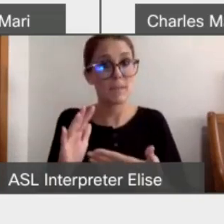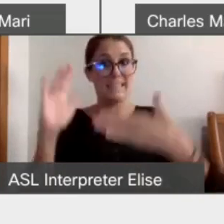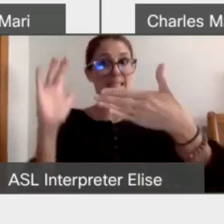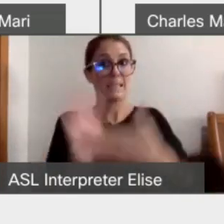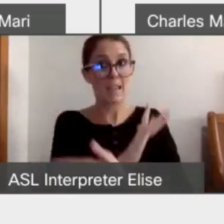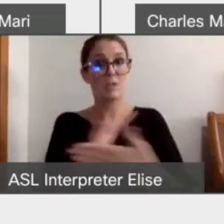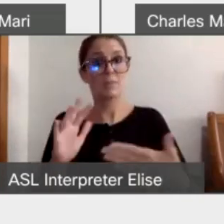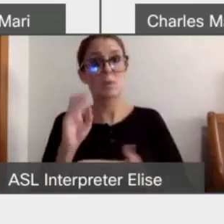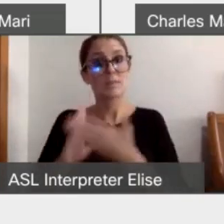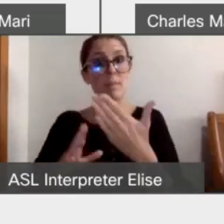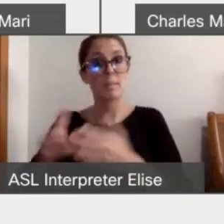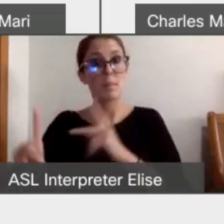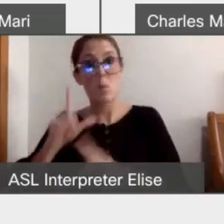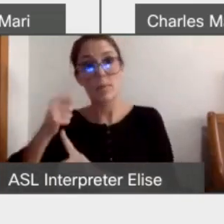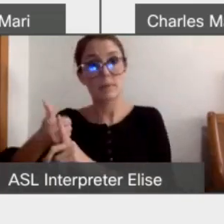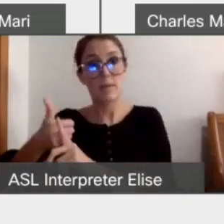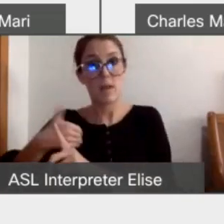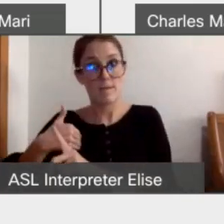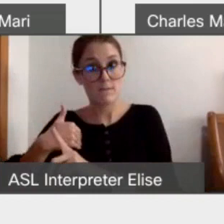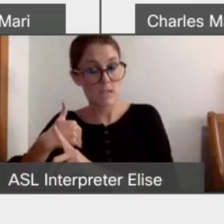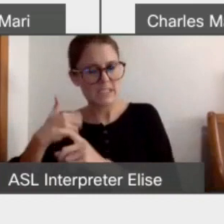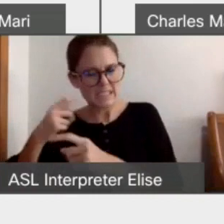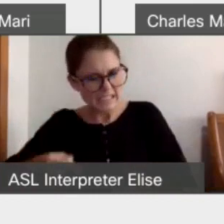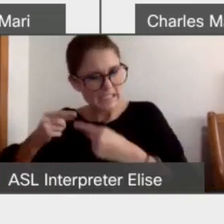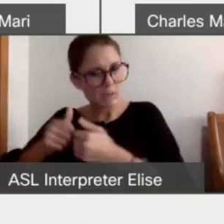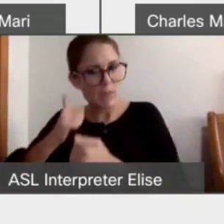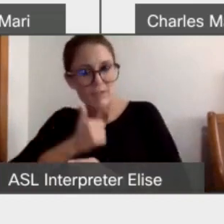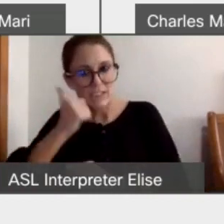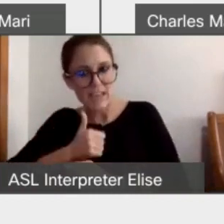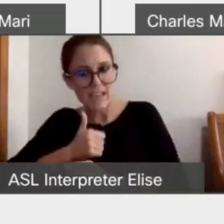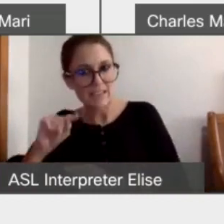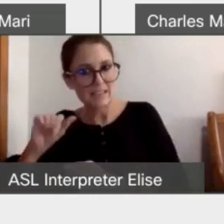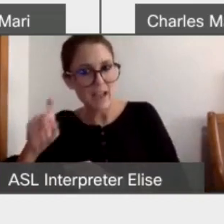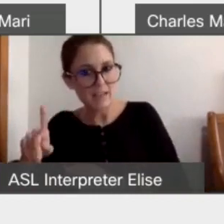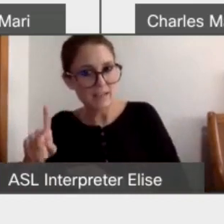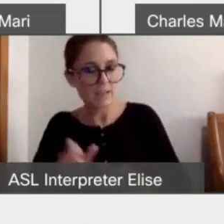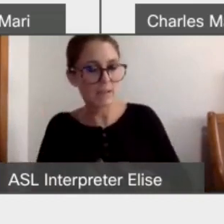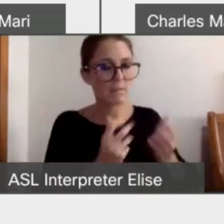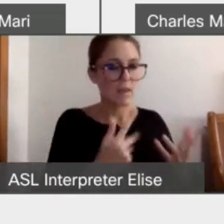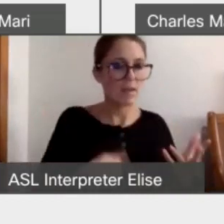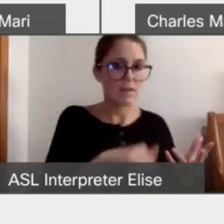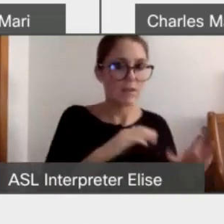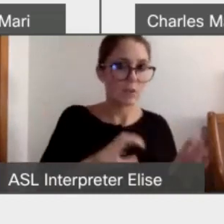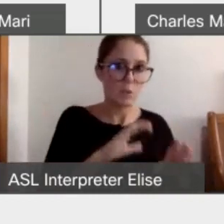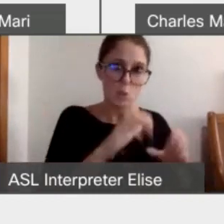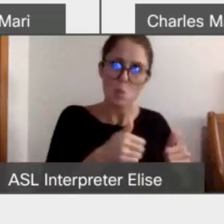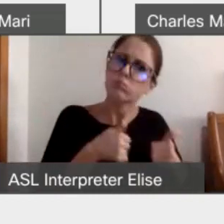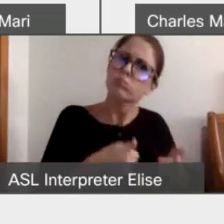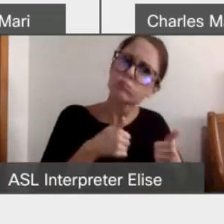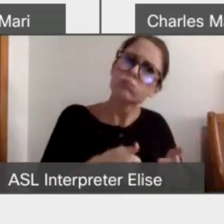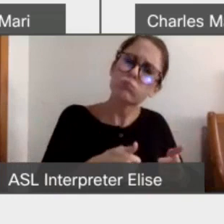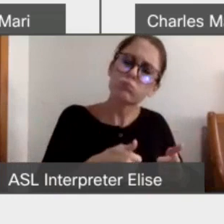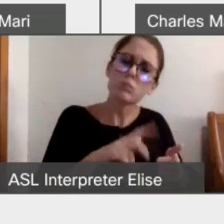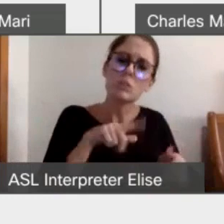yeah, there are people who have a lot of difficulty with everyday tasks, but there are a lot of us that, do quite well, and